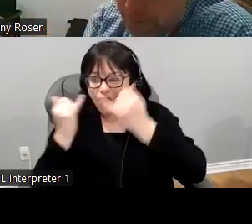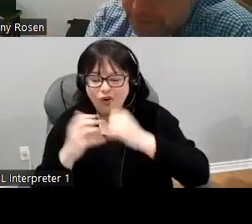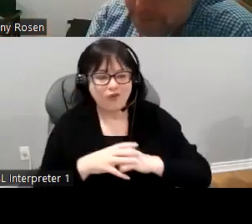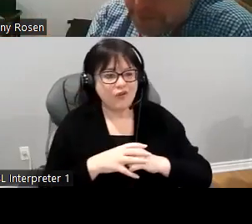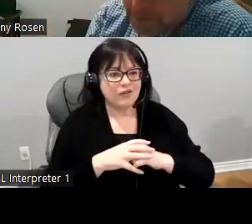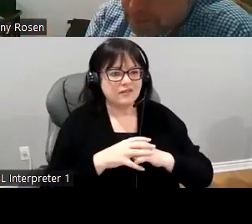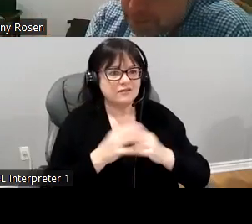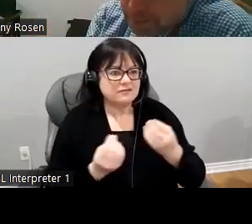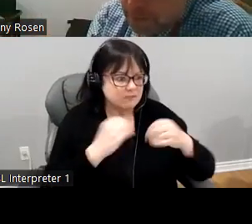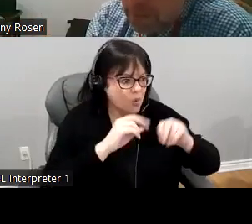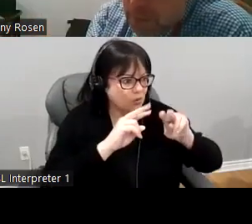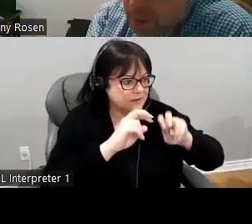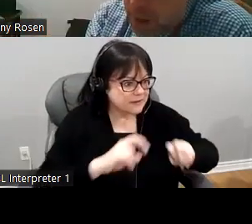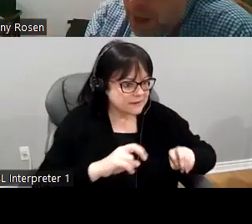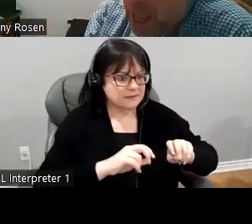follow-up.